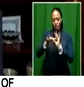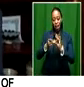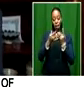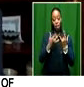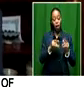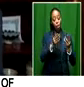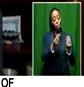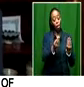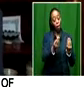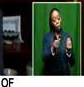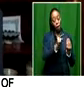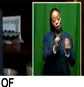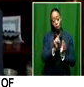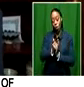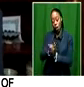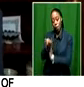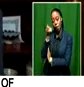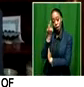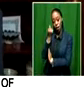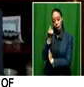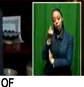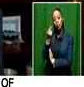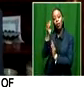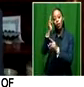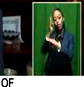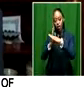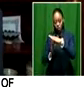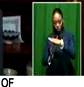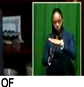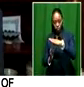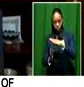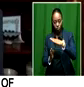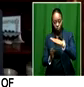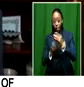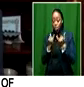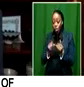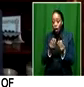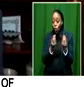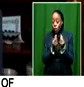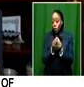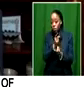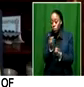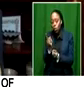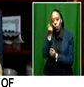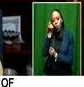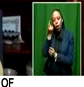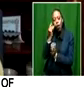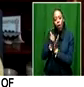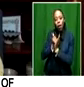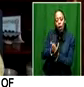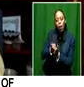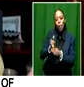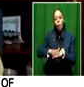concept of number is going to help you understand the concept of fraction. Those concepts are going to help you understand